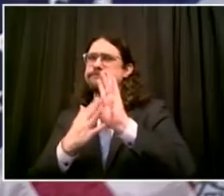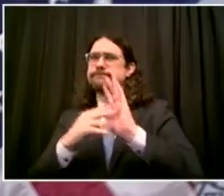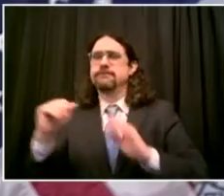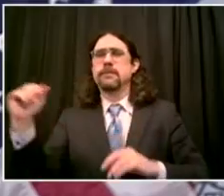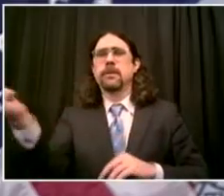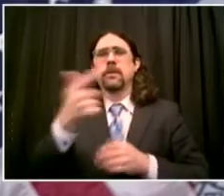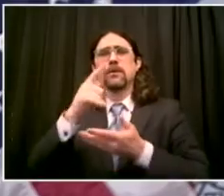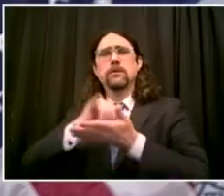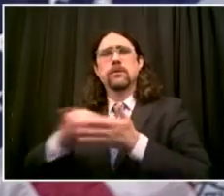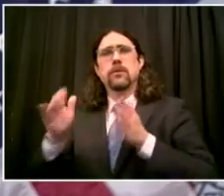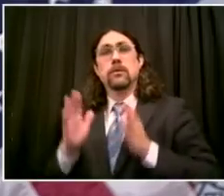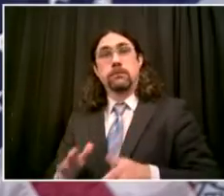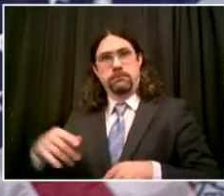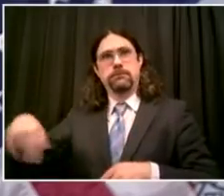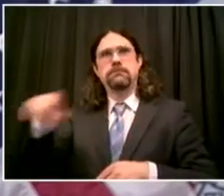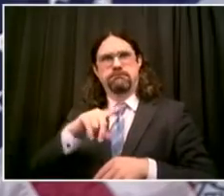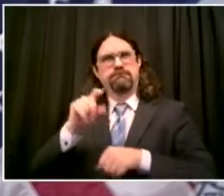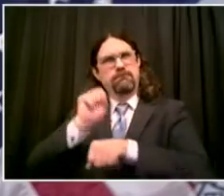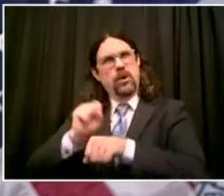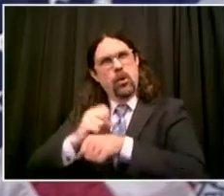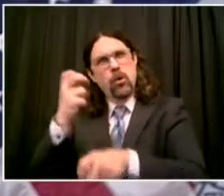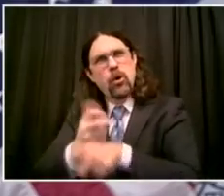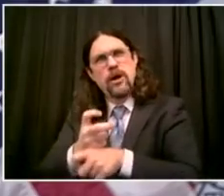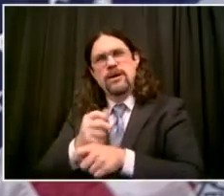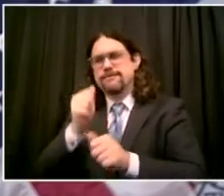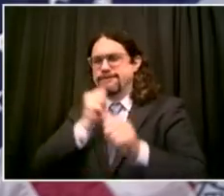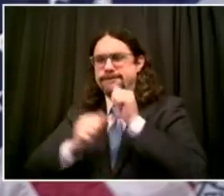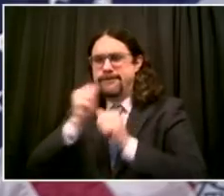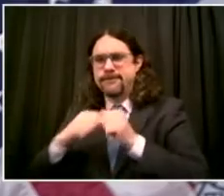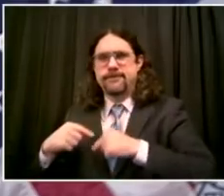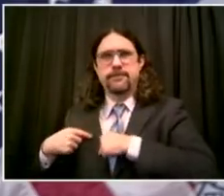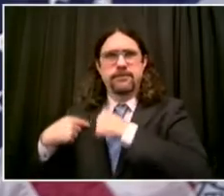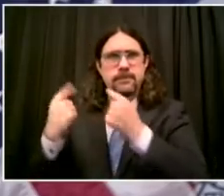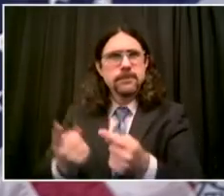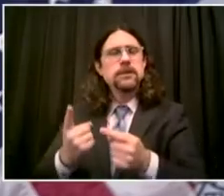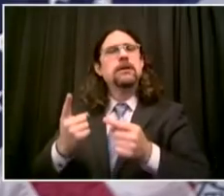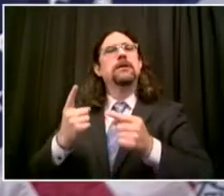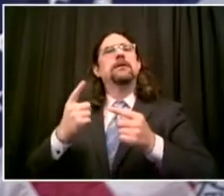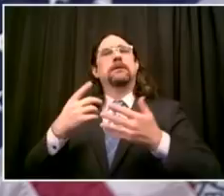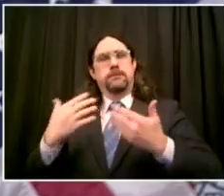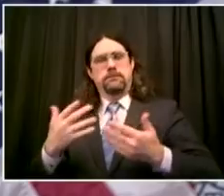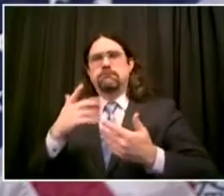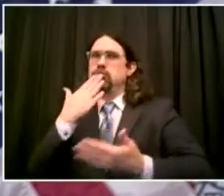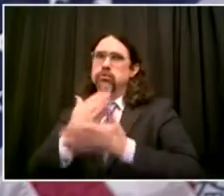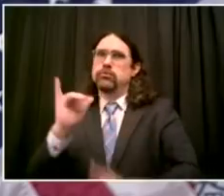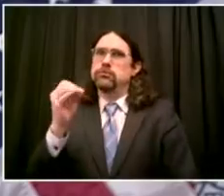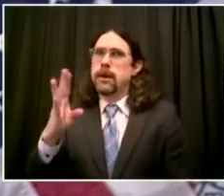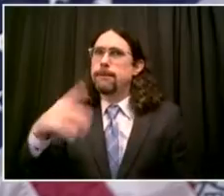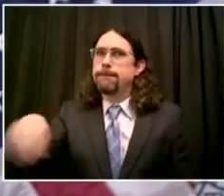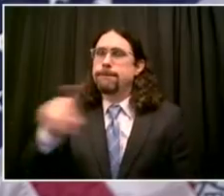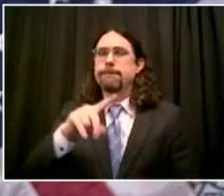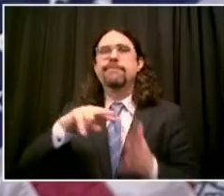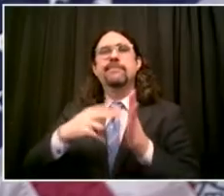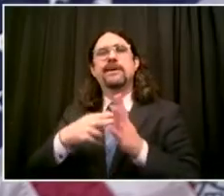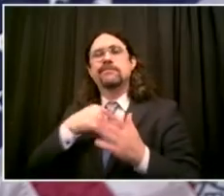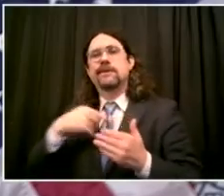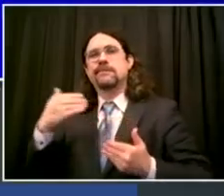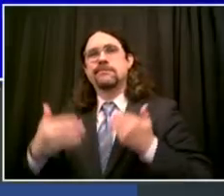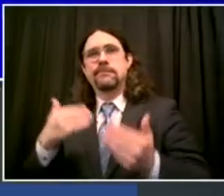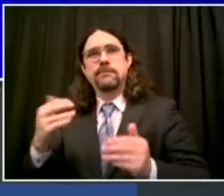beginning to this very day, the fight has come down to, first and foremost, one thing.